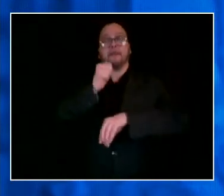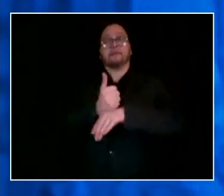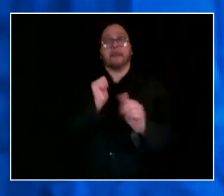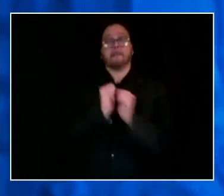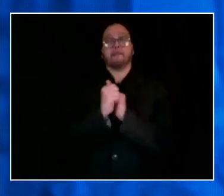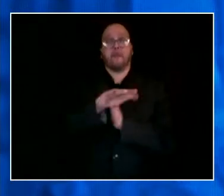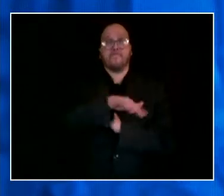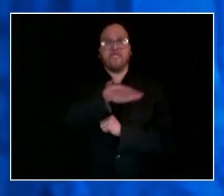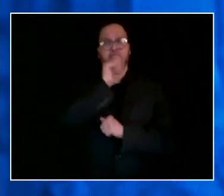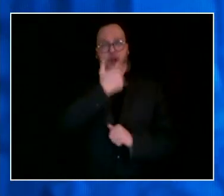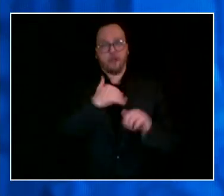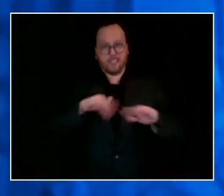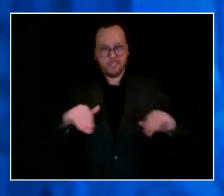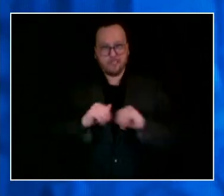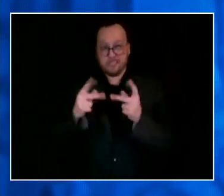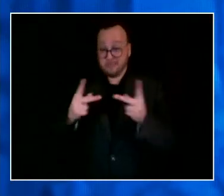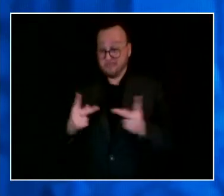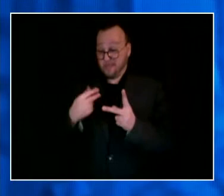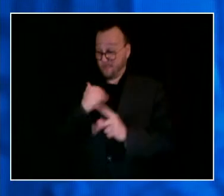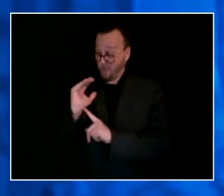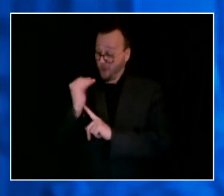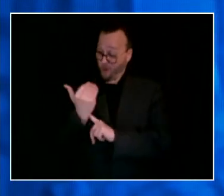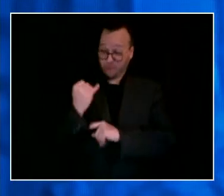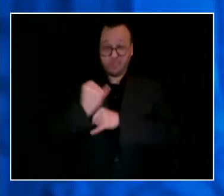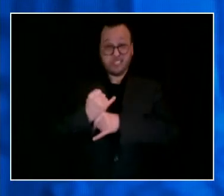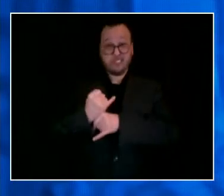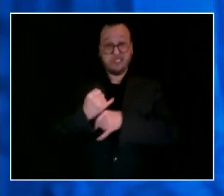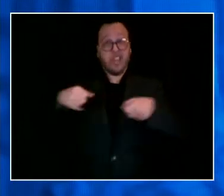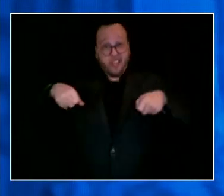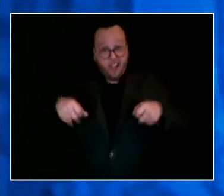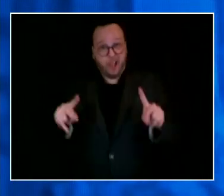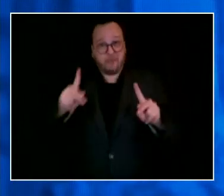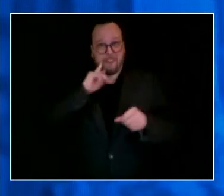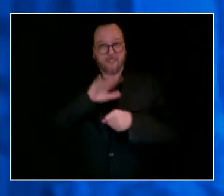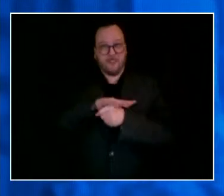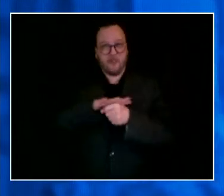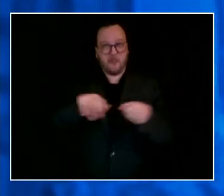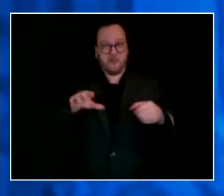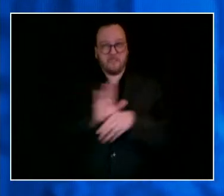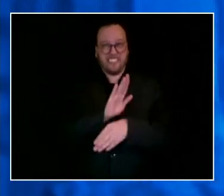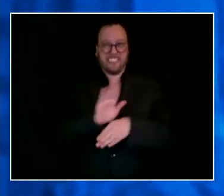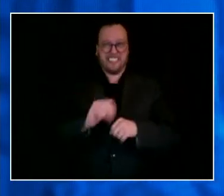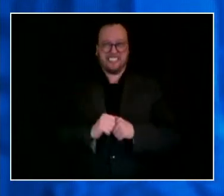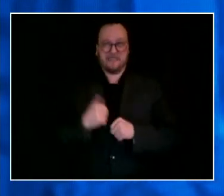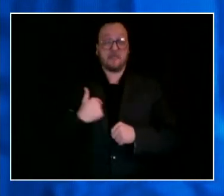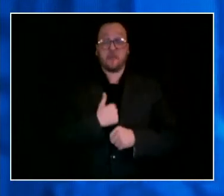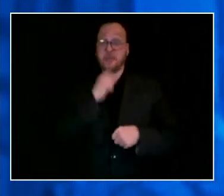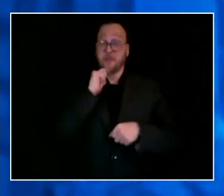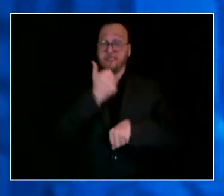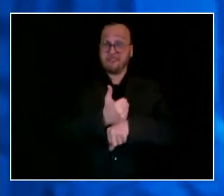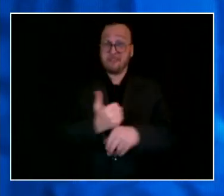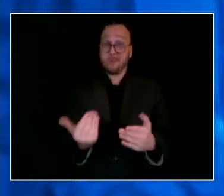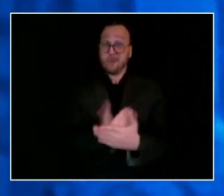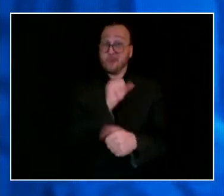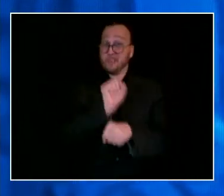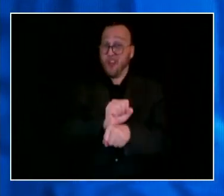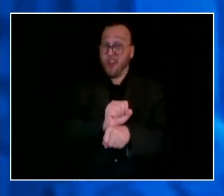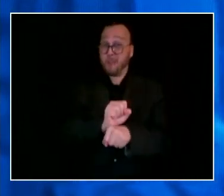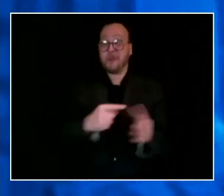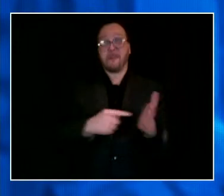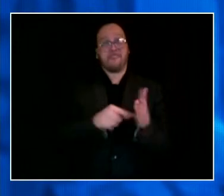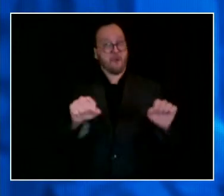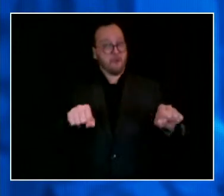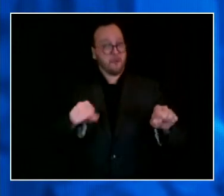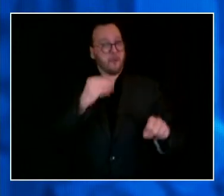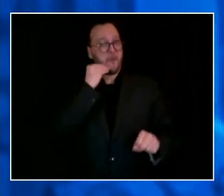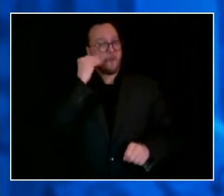spaces for our cultural institutions, and opportunities for local business. We'll create new jobs and affordable homes and give